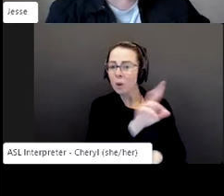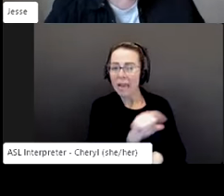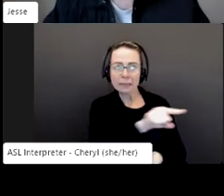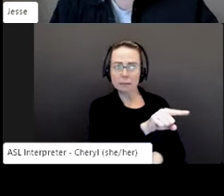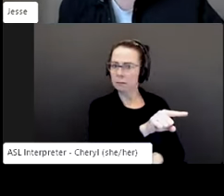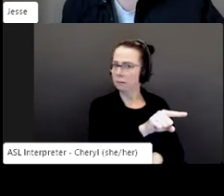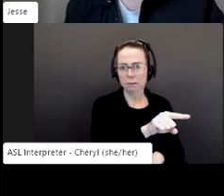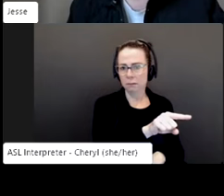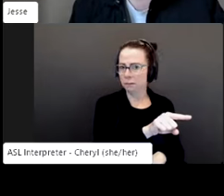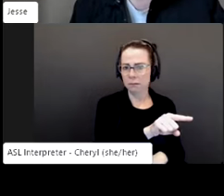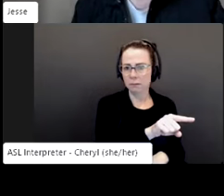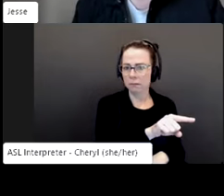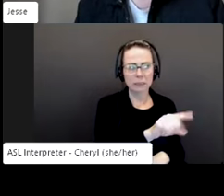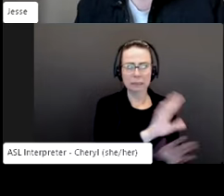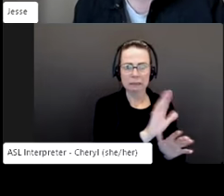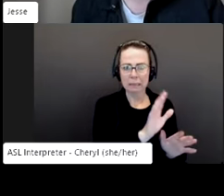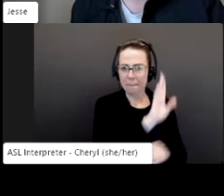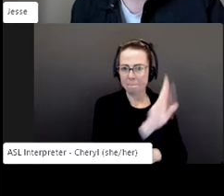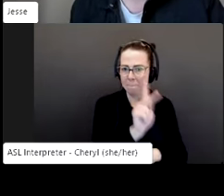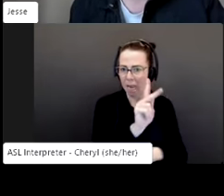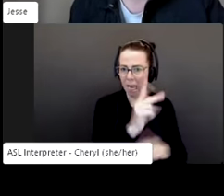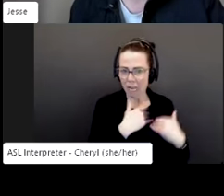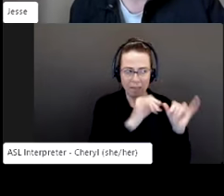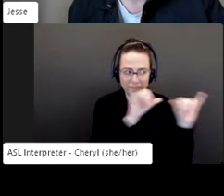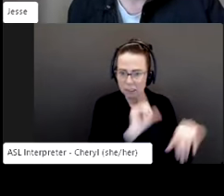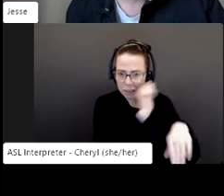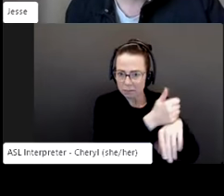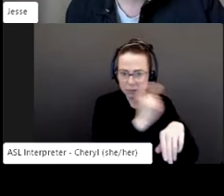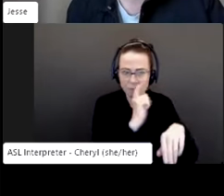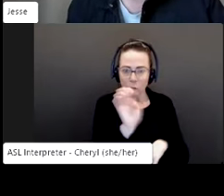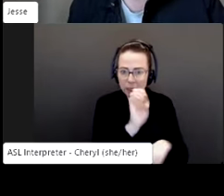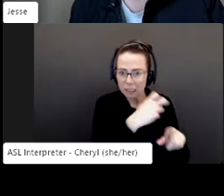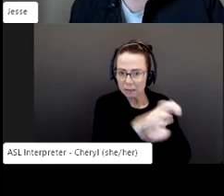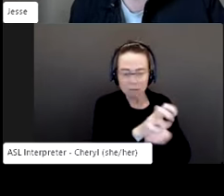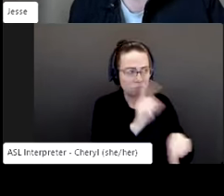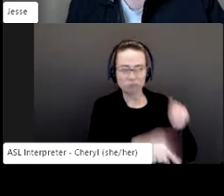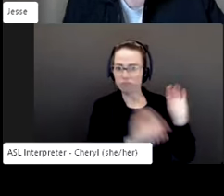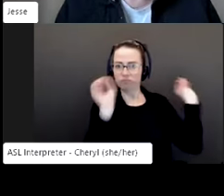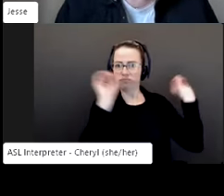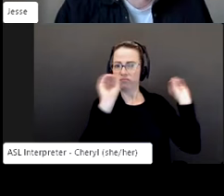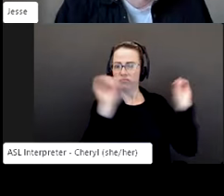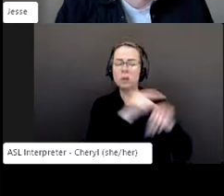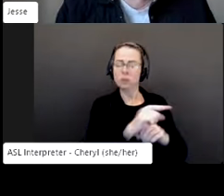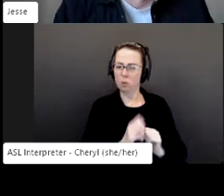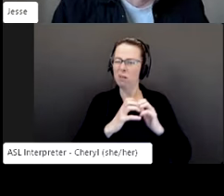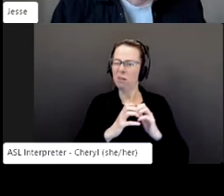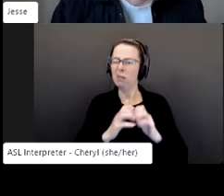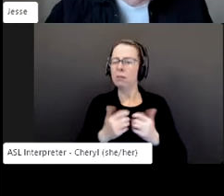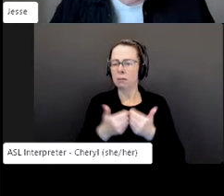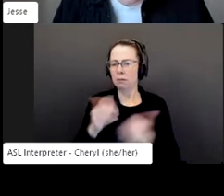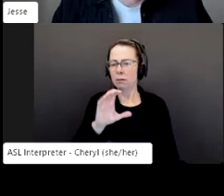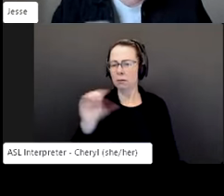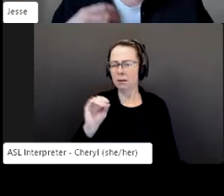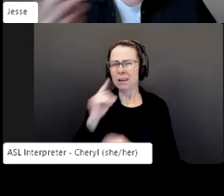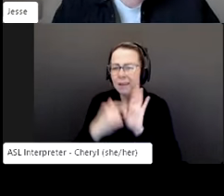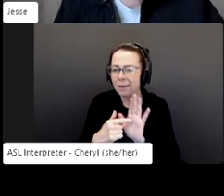and instead use third-party applications. You might have heard terms like Venmo. In the States, that's actually like,